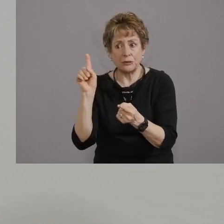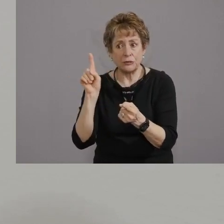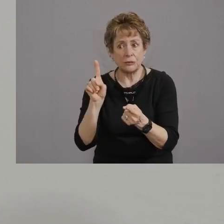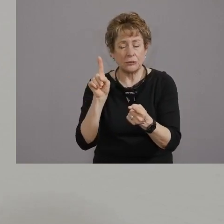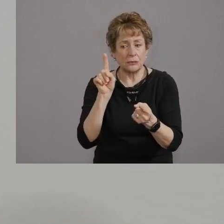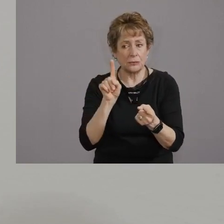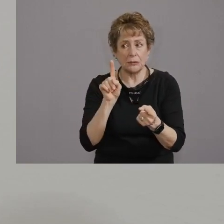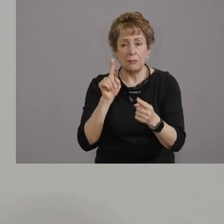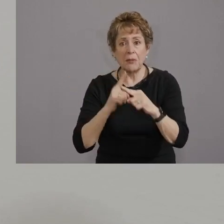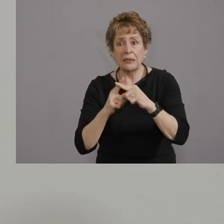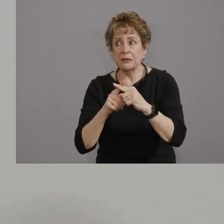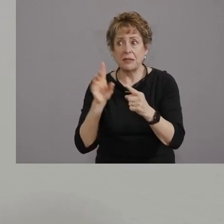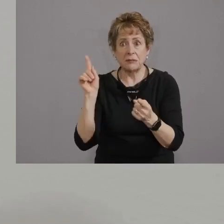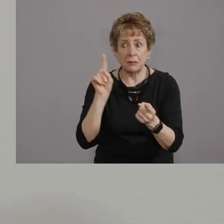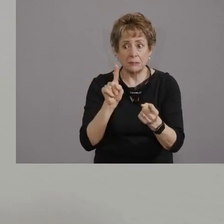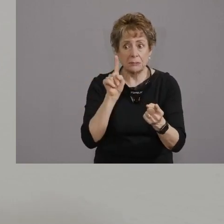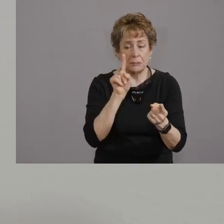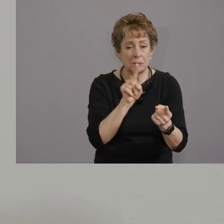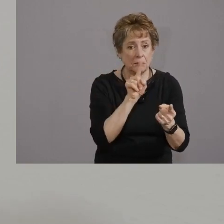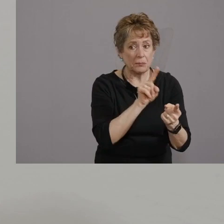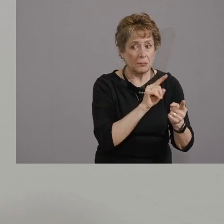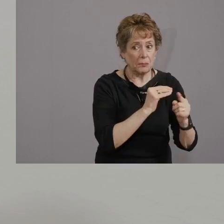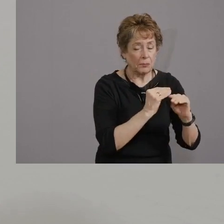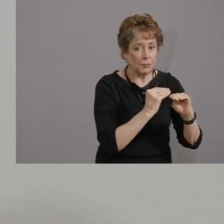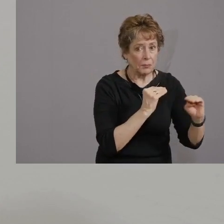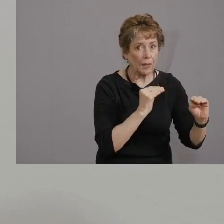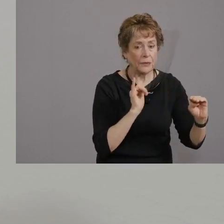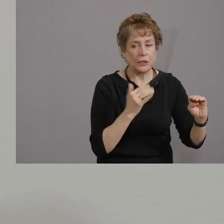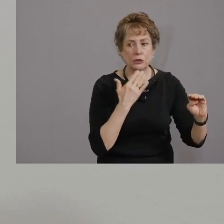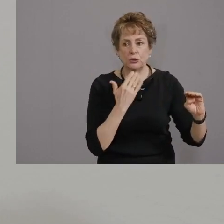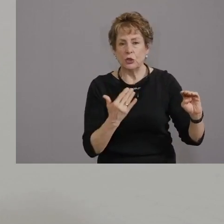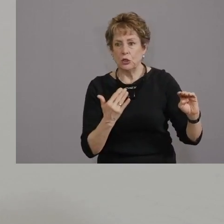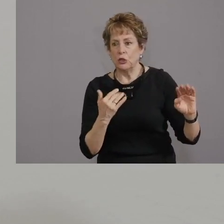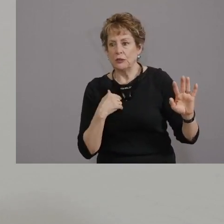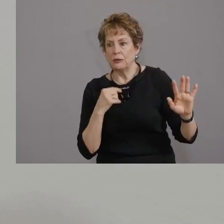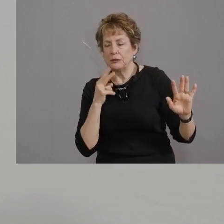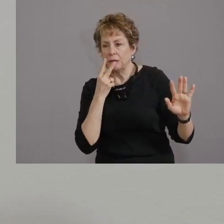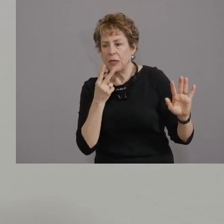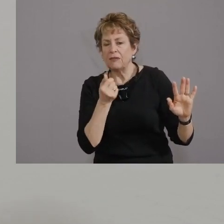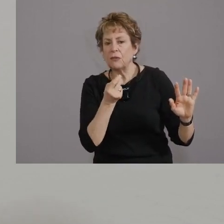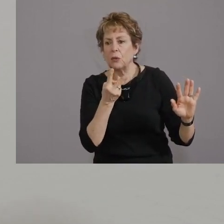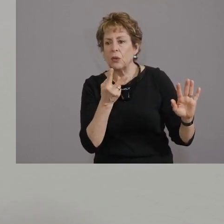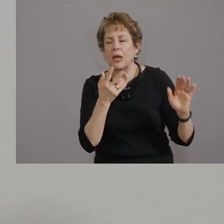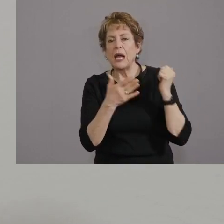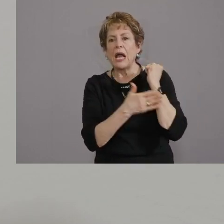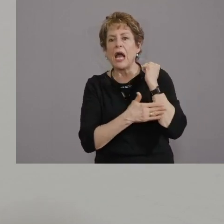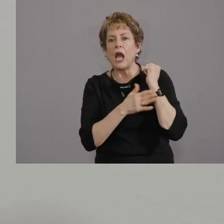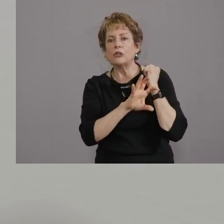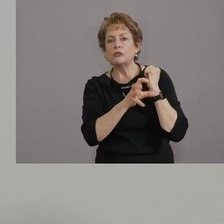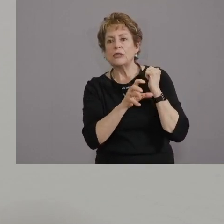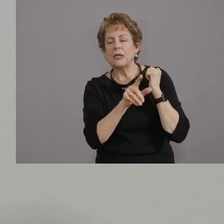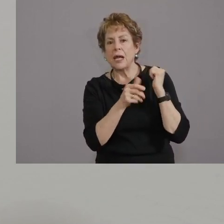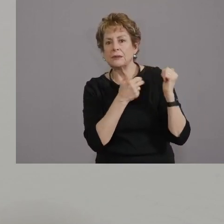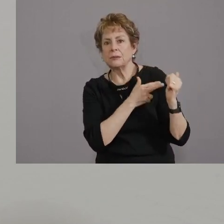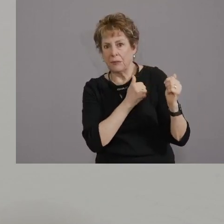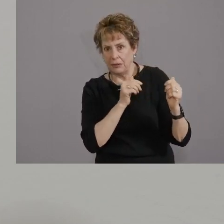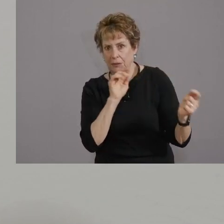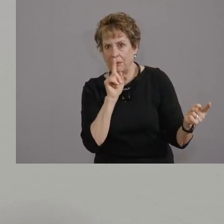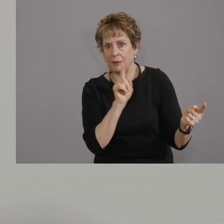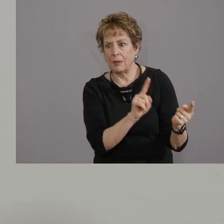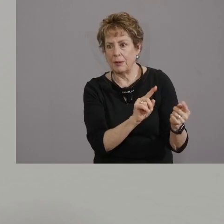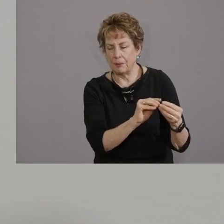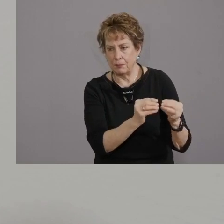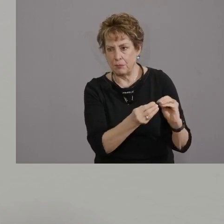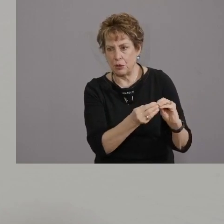of that is promising. We're seeing a couple of counties that are starting to see a downward trend in their cases. So all of that is promising,